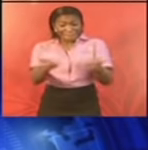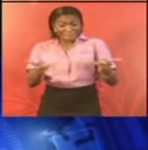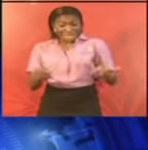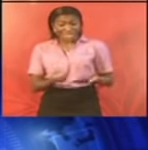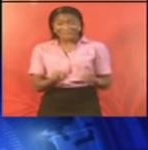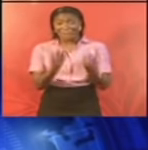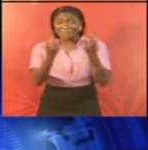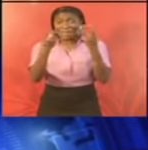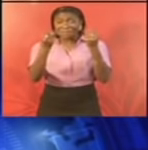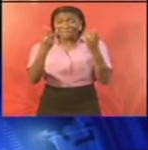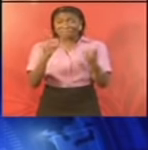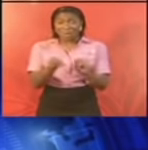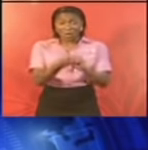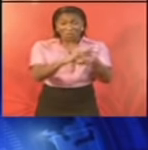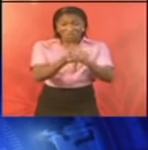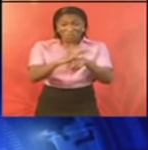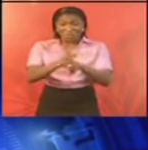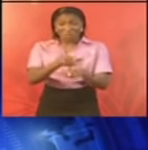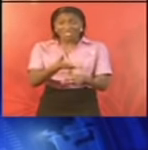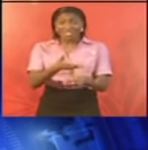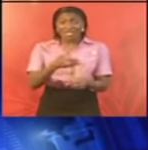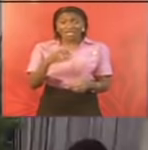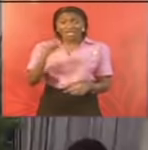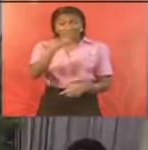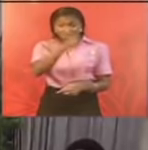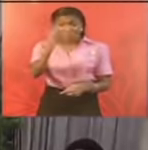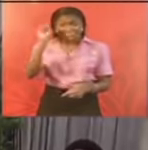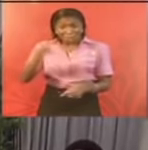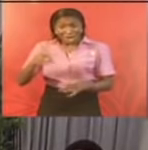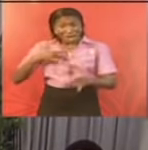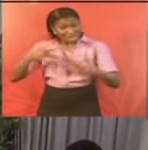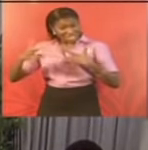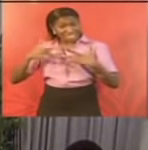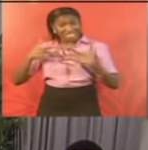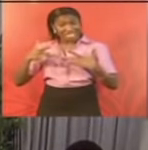than others? And if not, why not? Thank you.